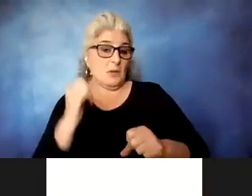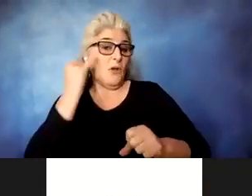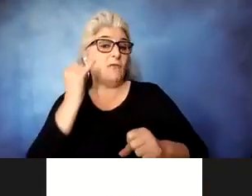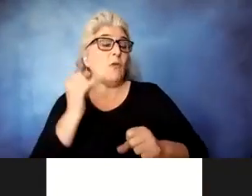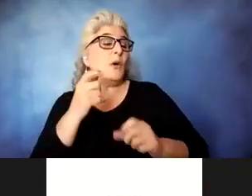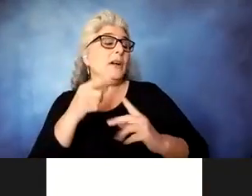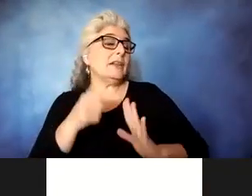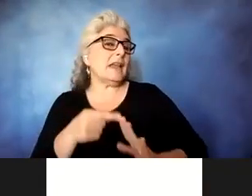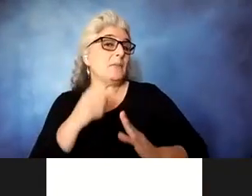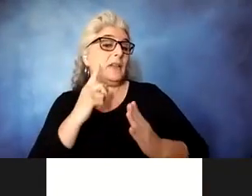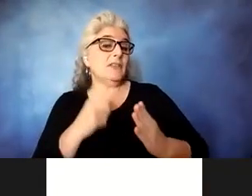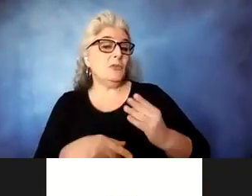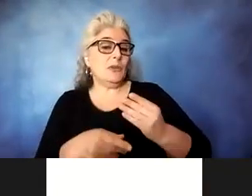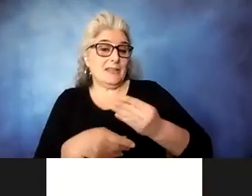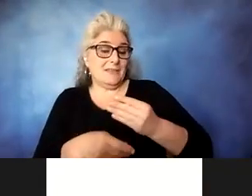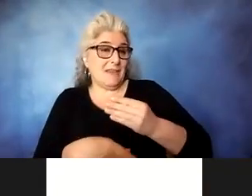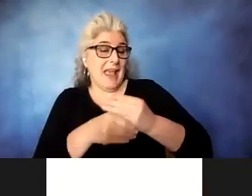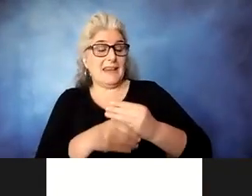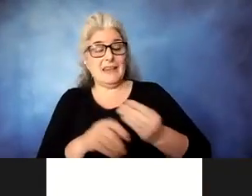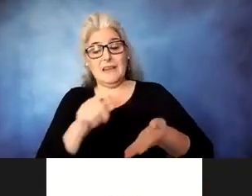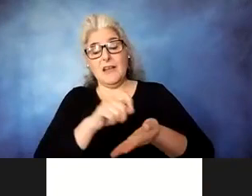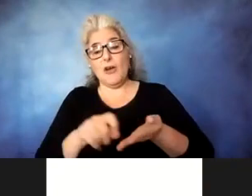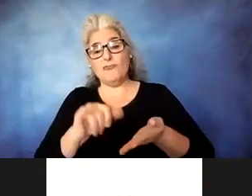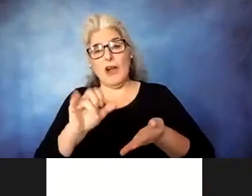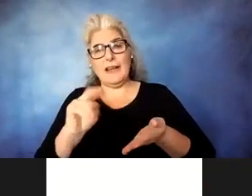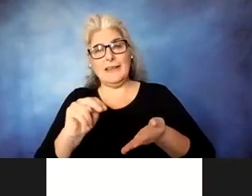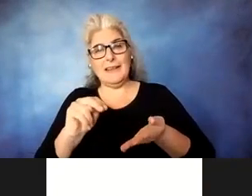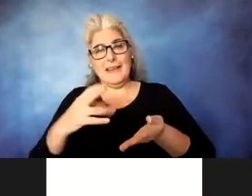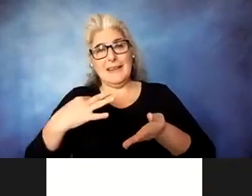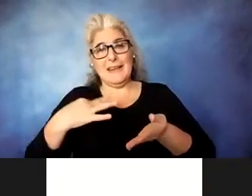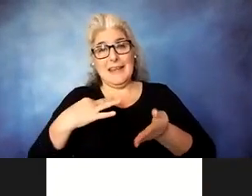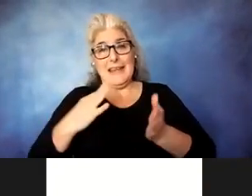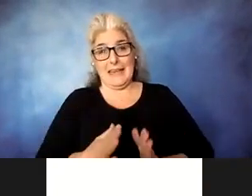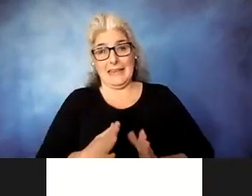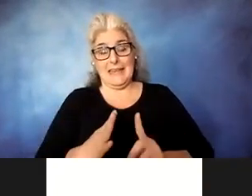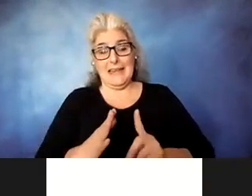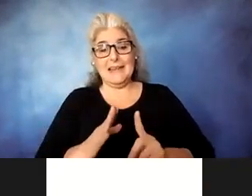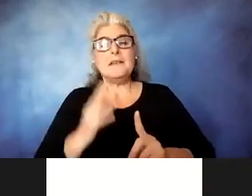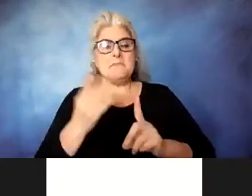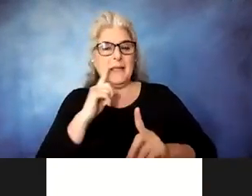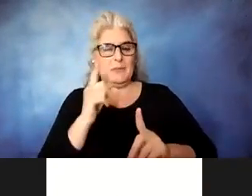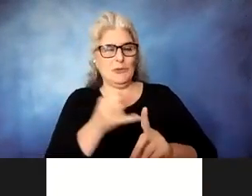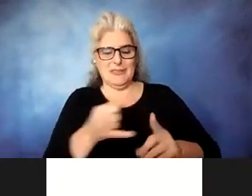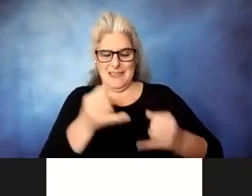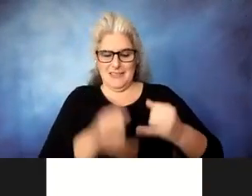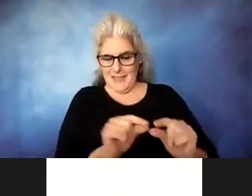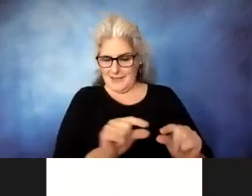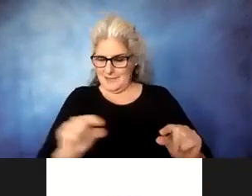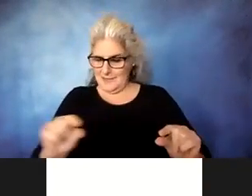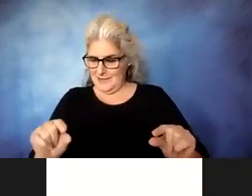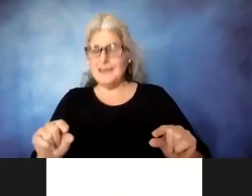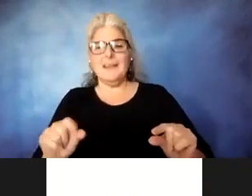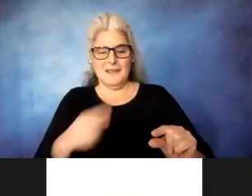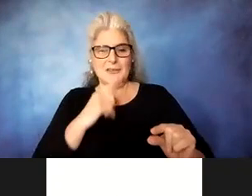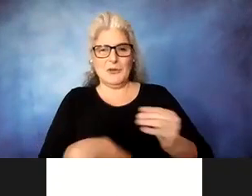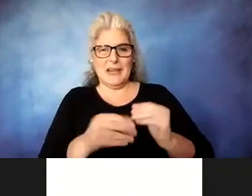So you can see in this ballot, to vote for a candidate whose name is not on the ballot, you write the name on the write-in line and fill in an oval to rank your choice. And you